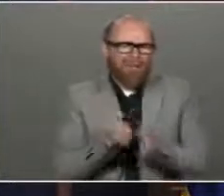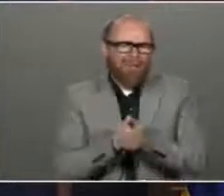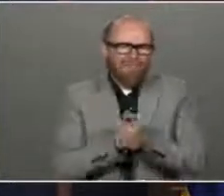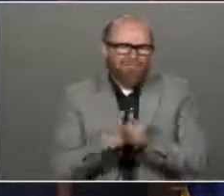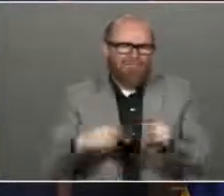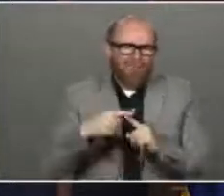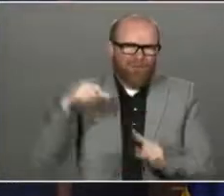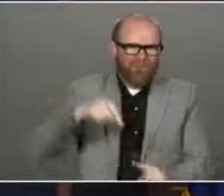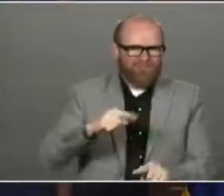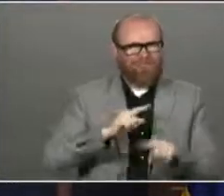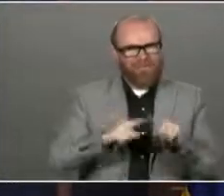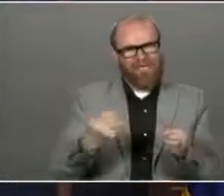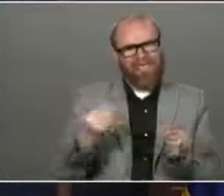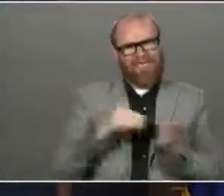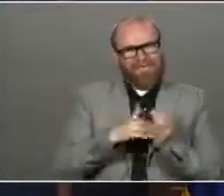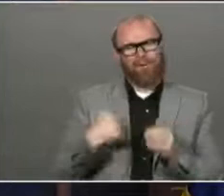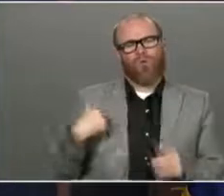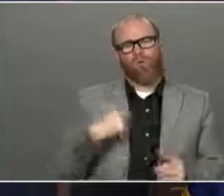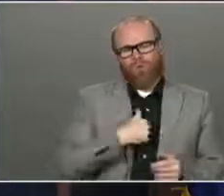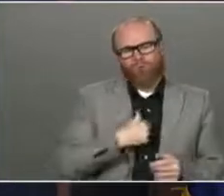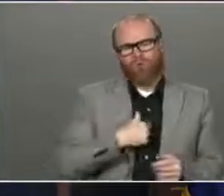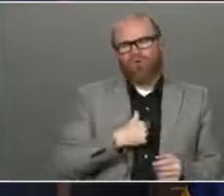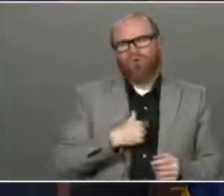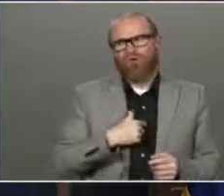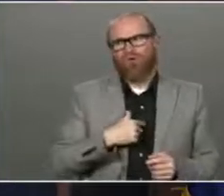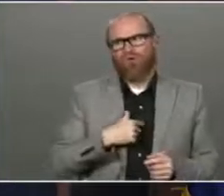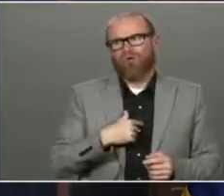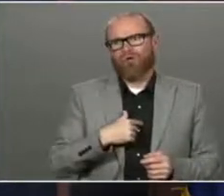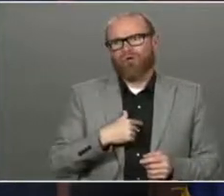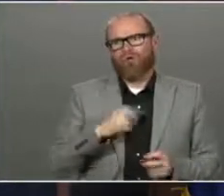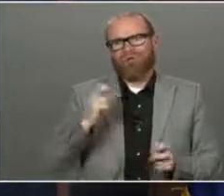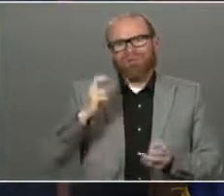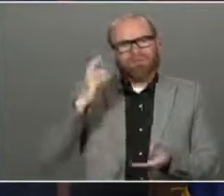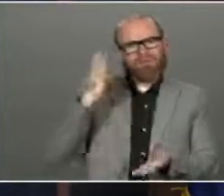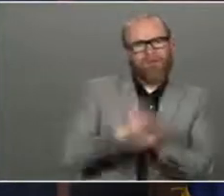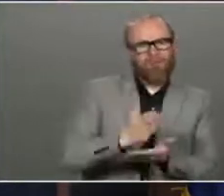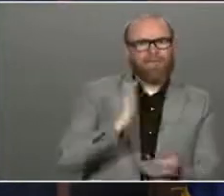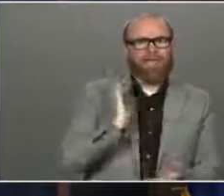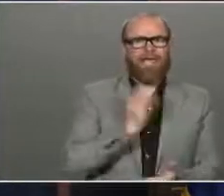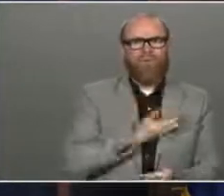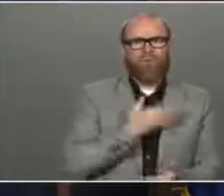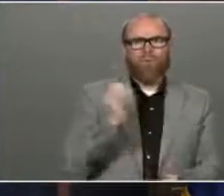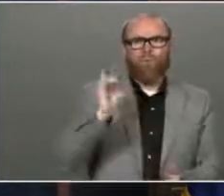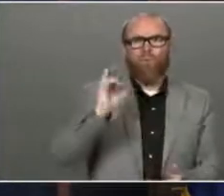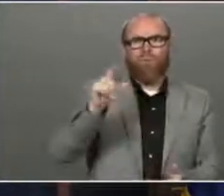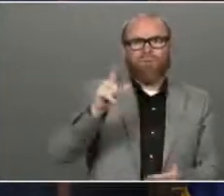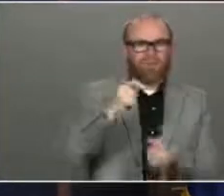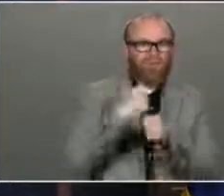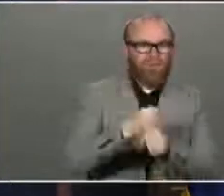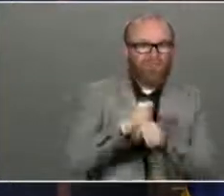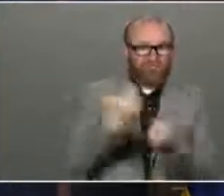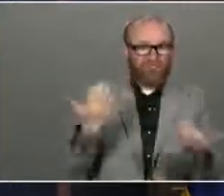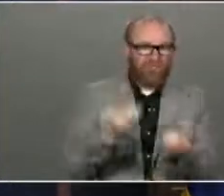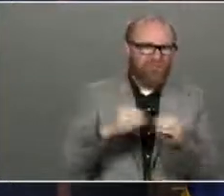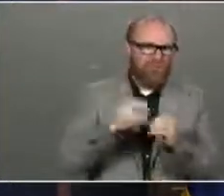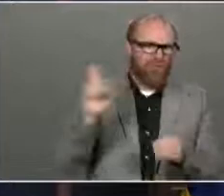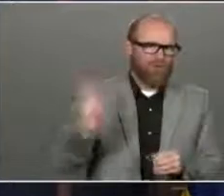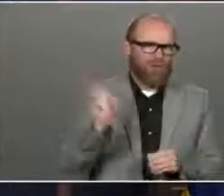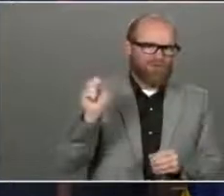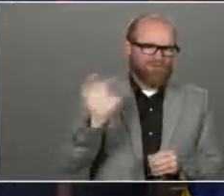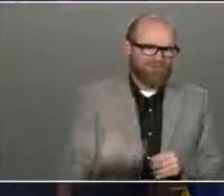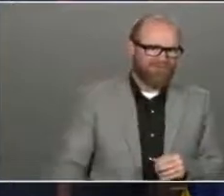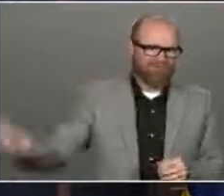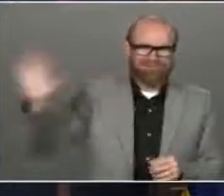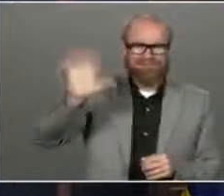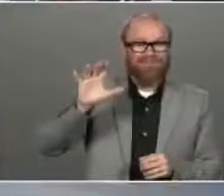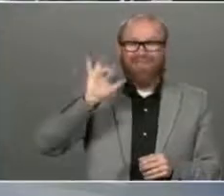we're cutting back our oil production and our fossil fuel production. And by the way, that's doing nothing